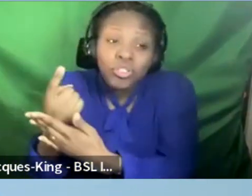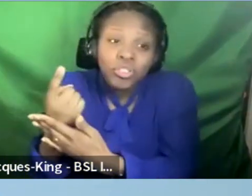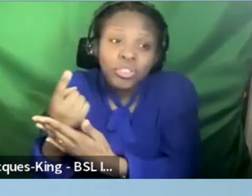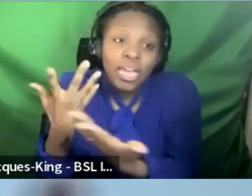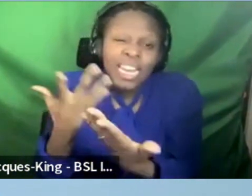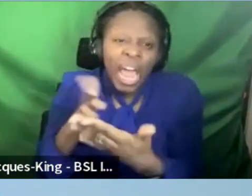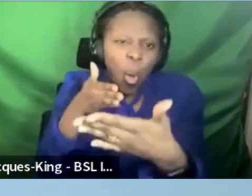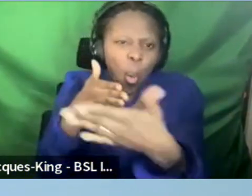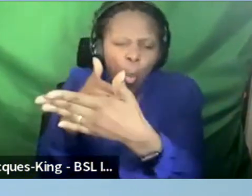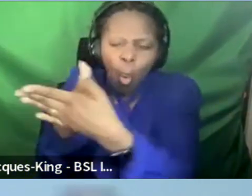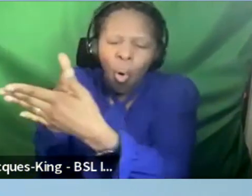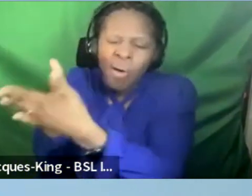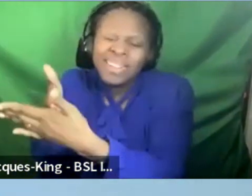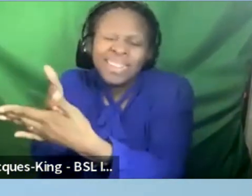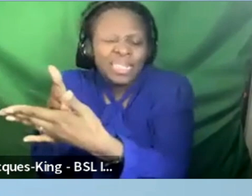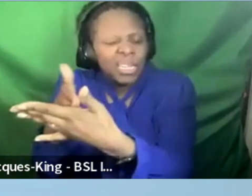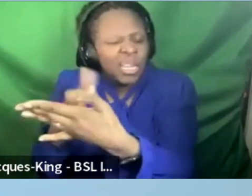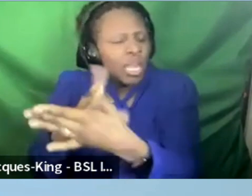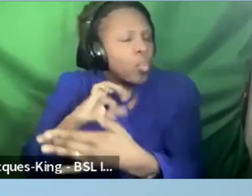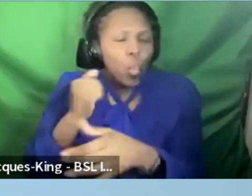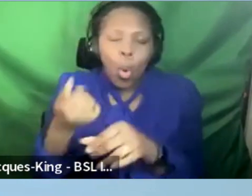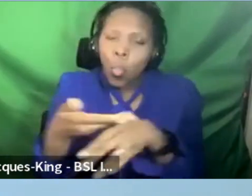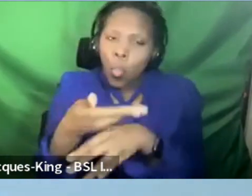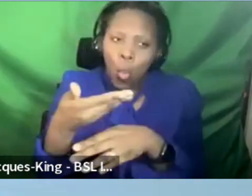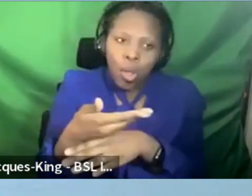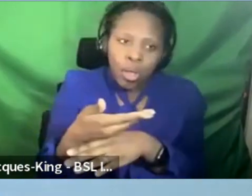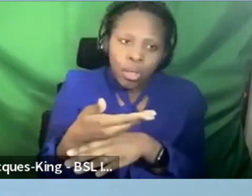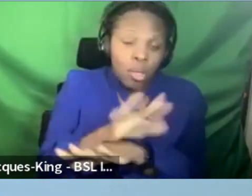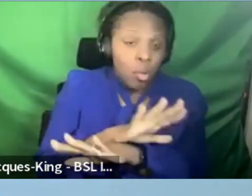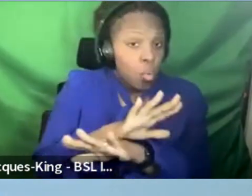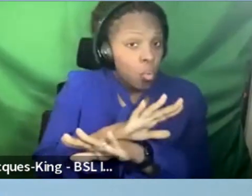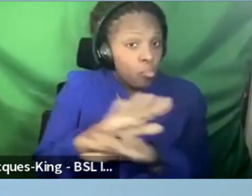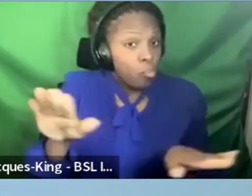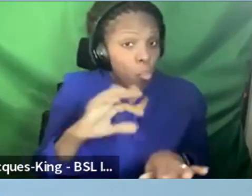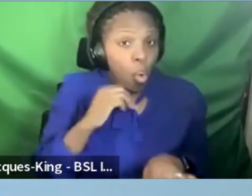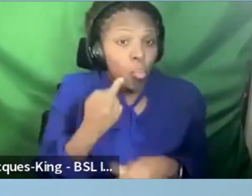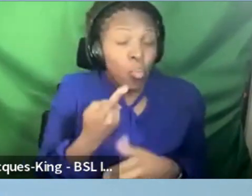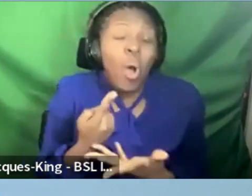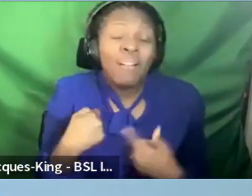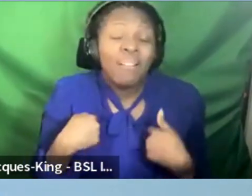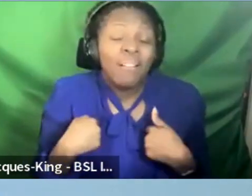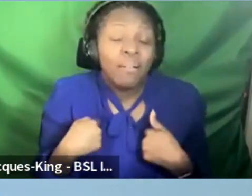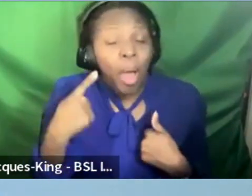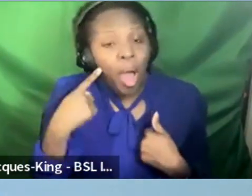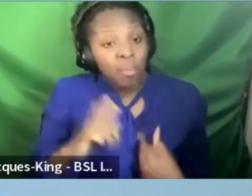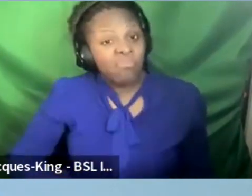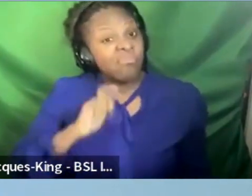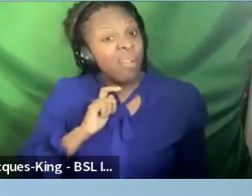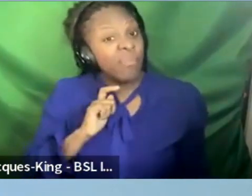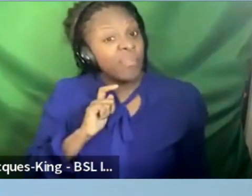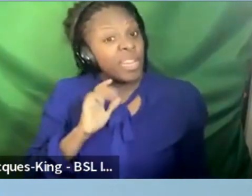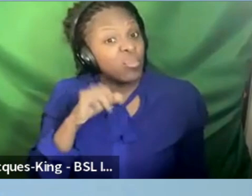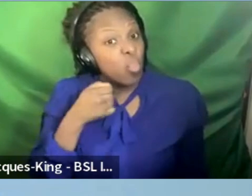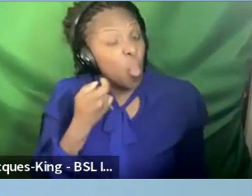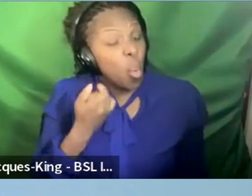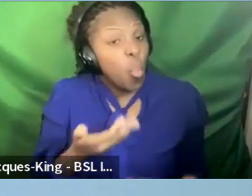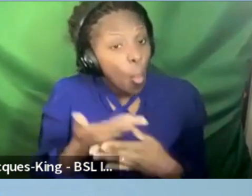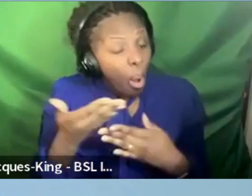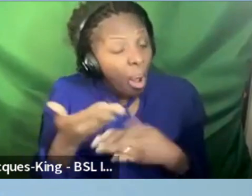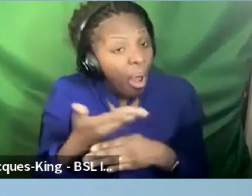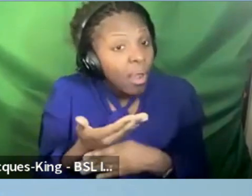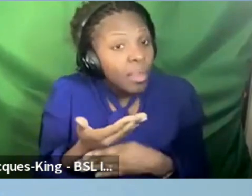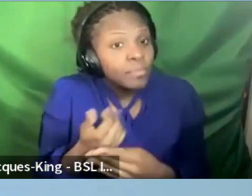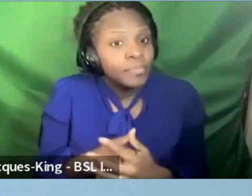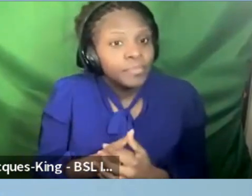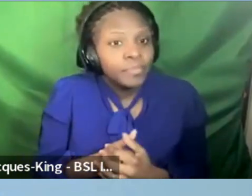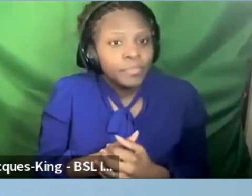Shakespeare is honestly, it's just filled with opportunities like that. Every now and then you hit a brick wall and it's just not gonna work. It's just not gonna